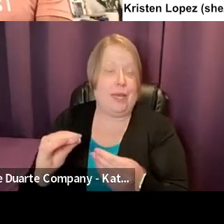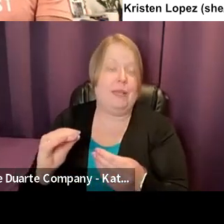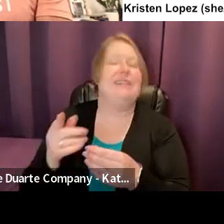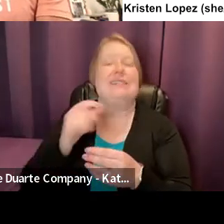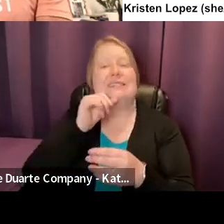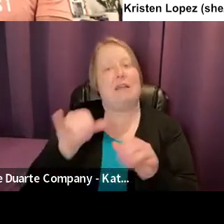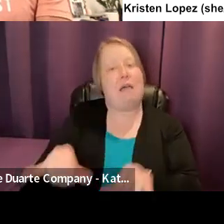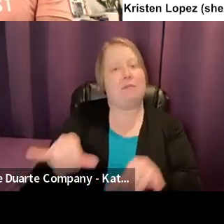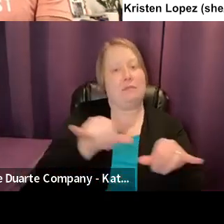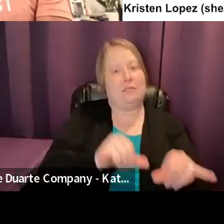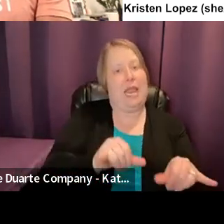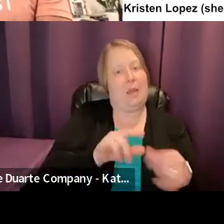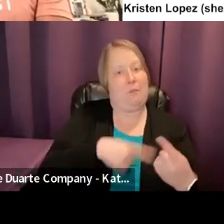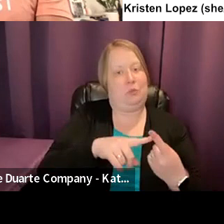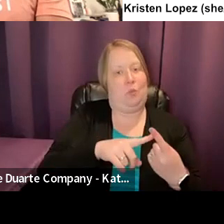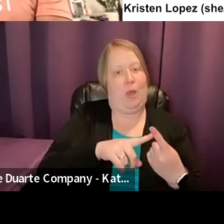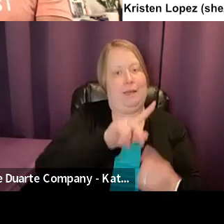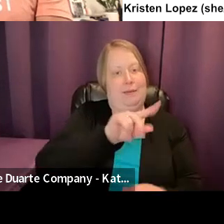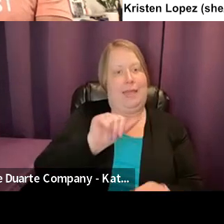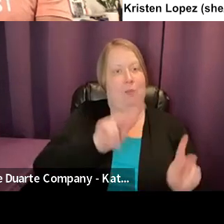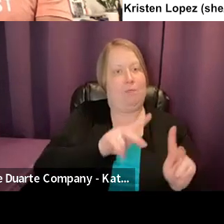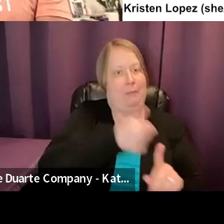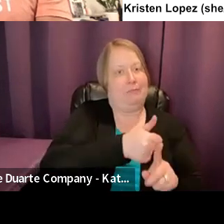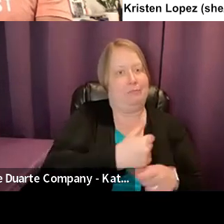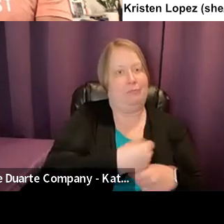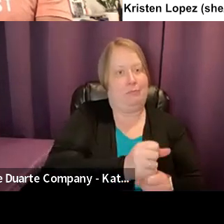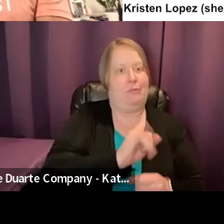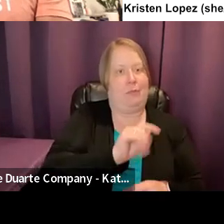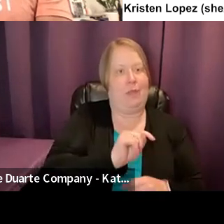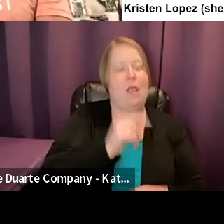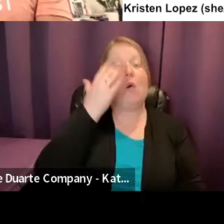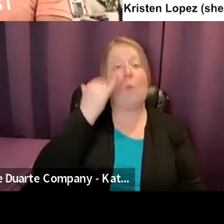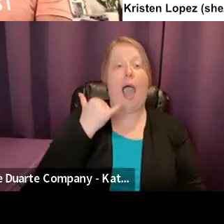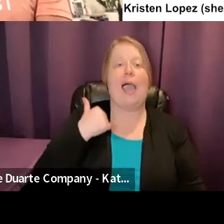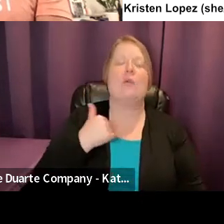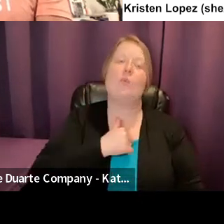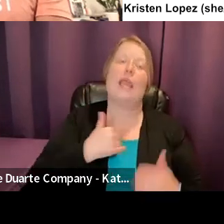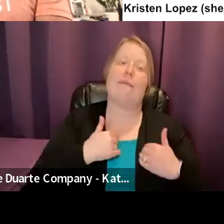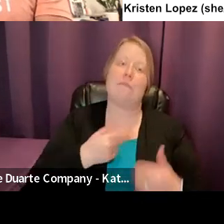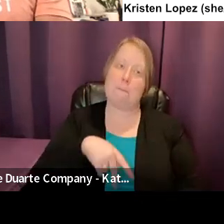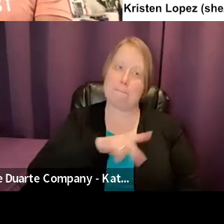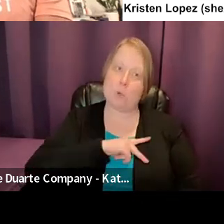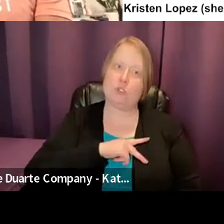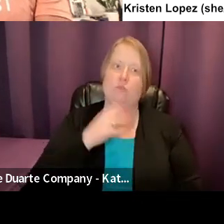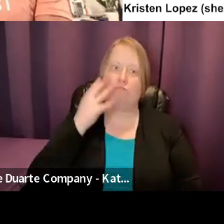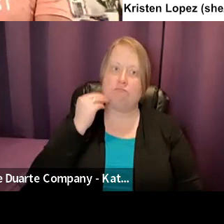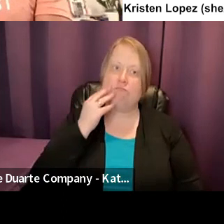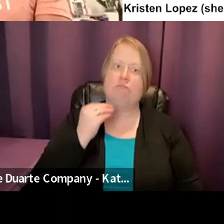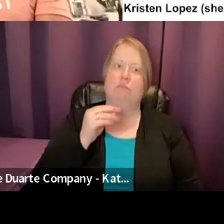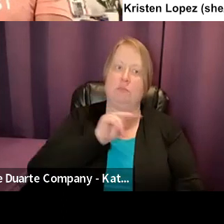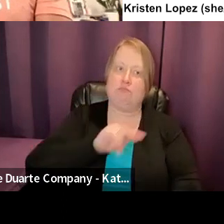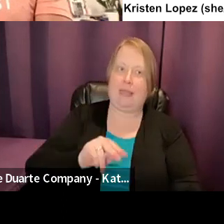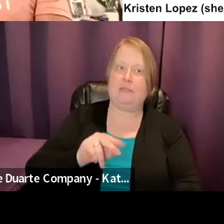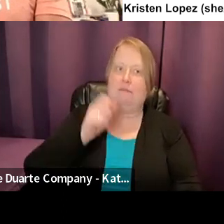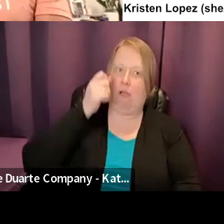same way as when disabled people are, because we're coming from a personal perspective of understanding.